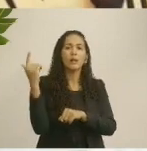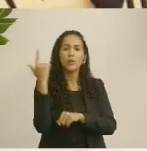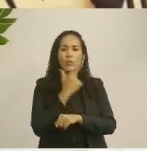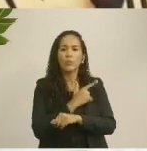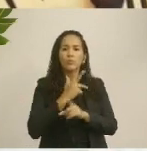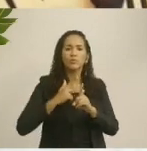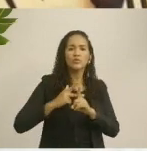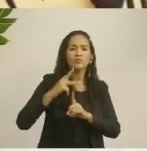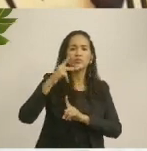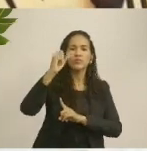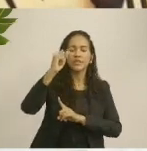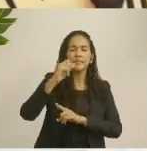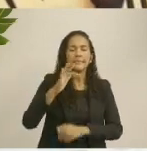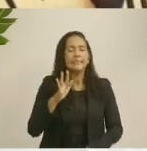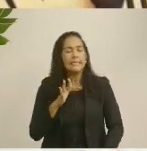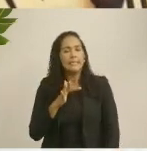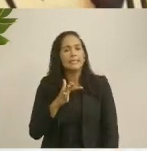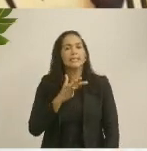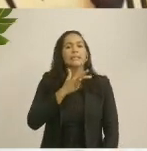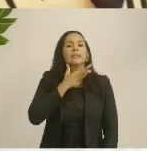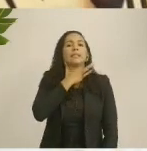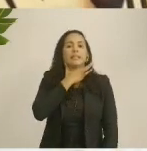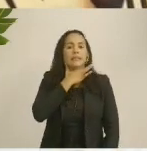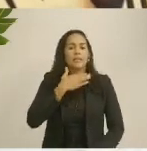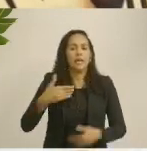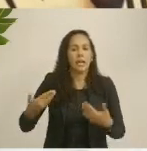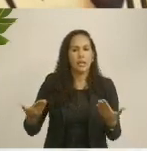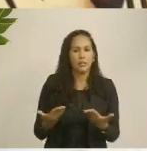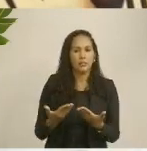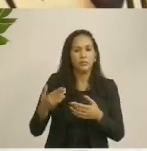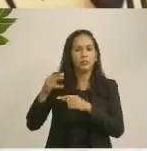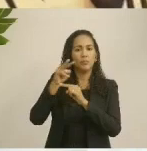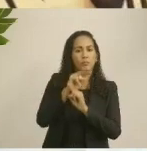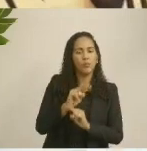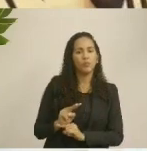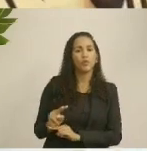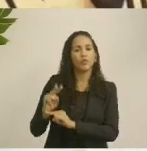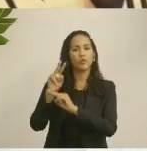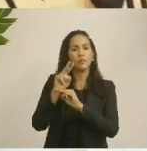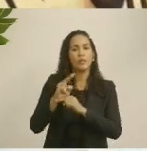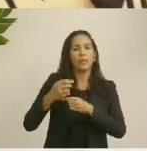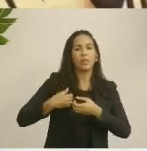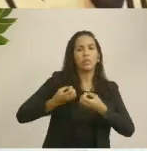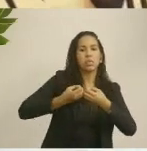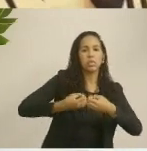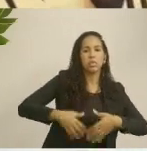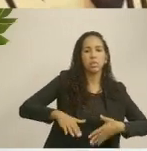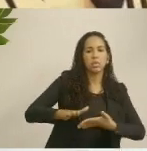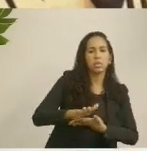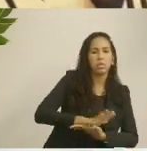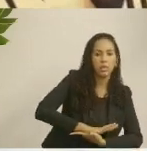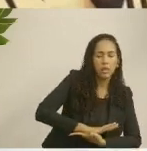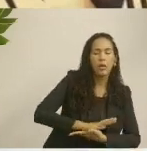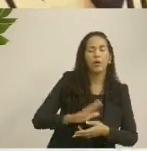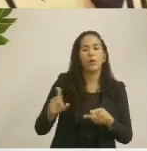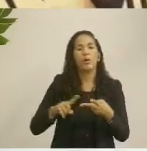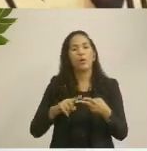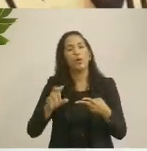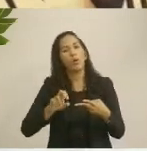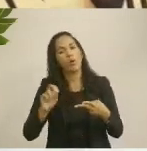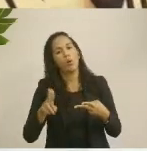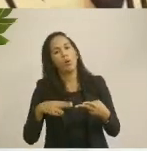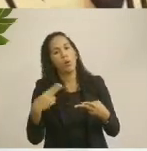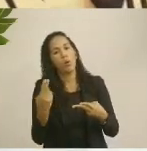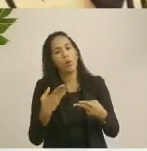it's monitoring potential disasters or policy planning for public investments in health and